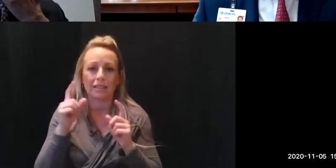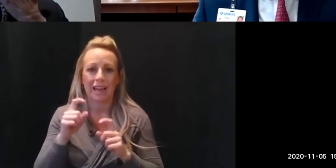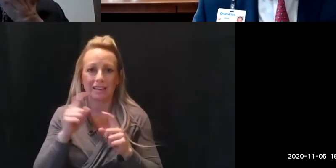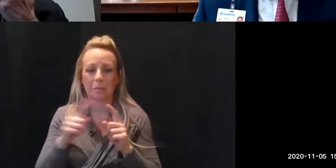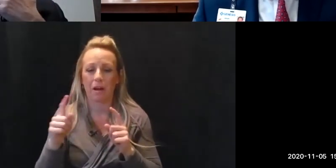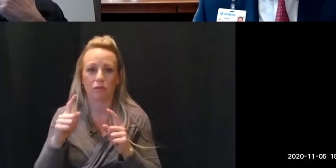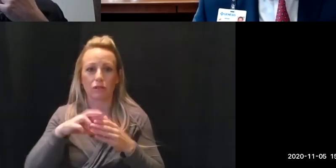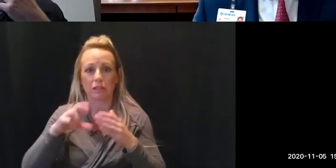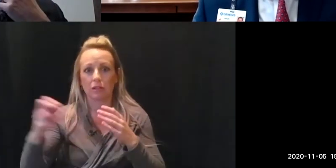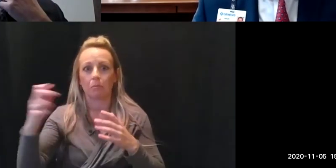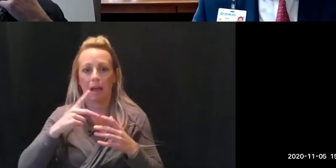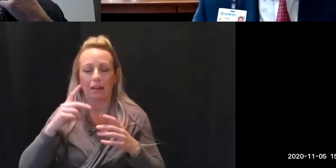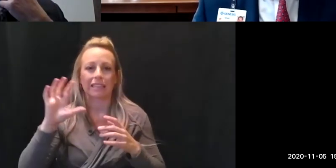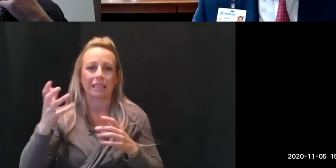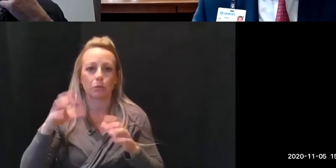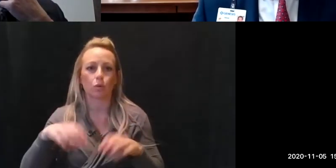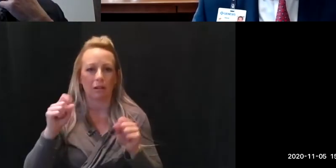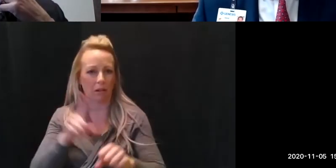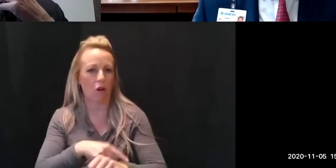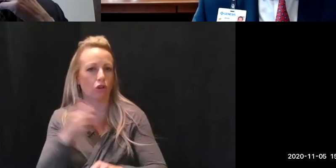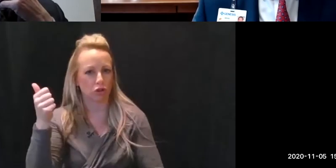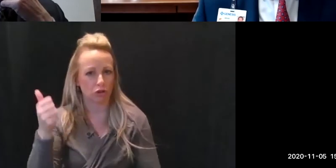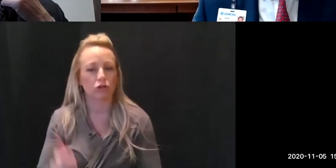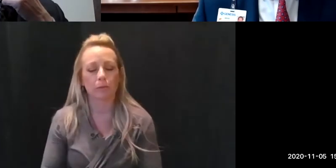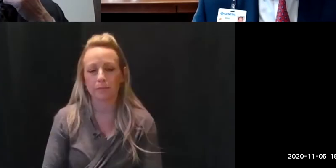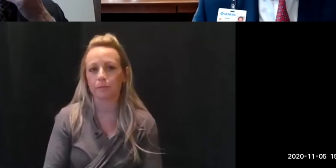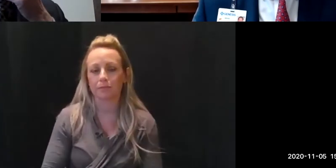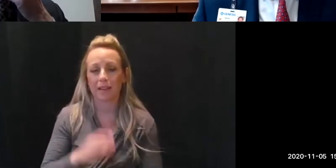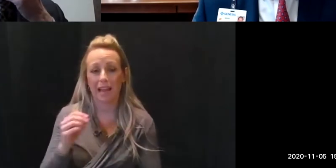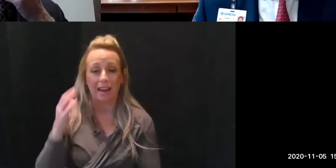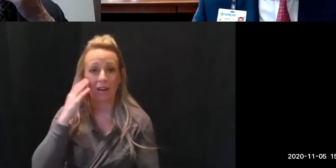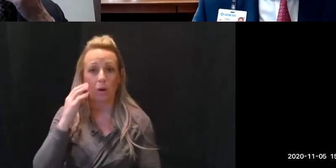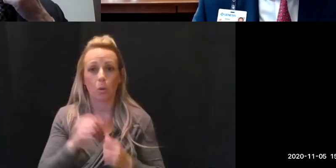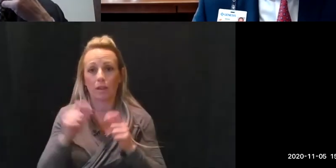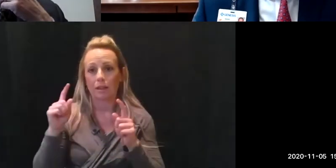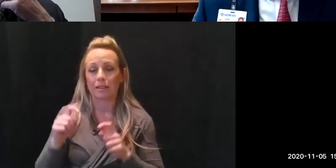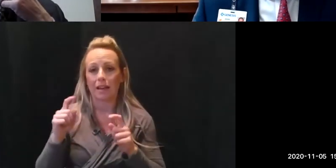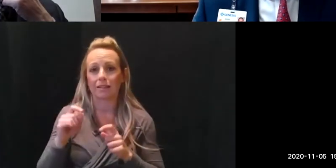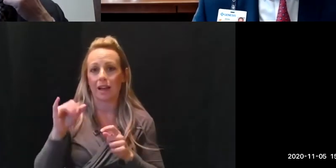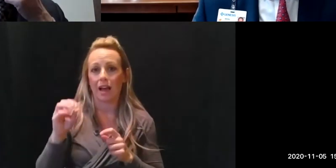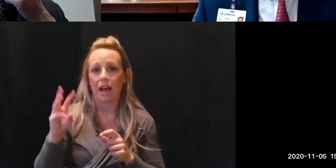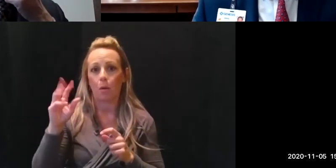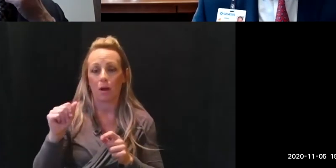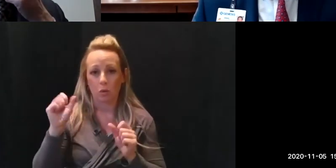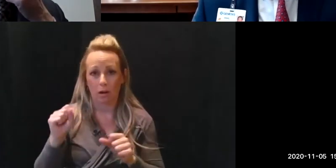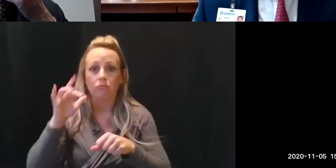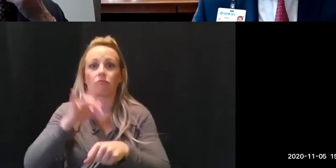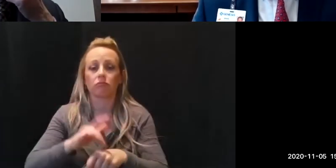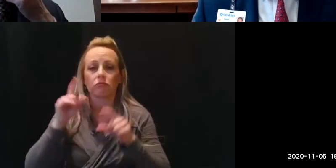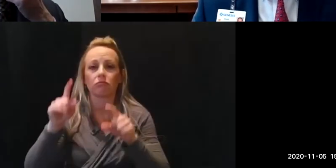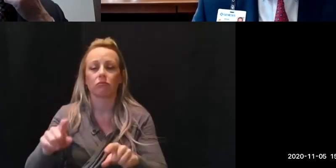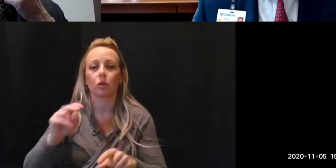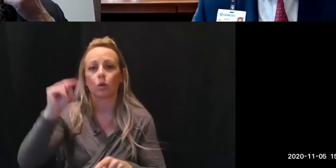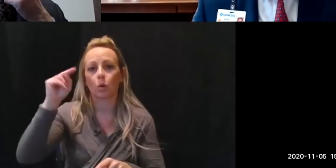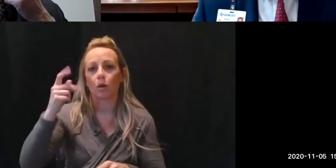results. Thank you. And we do know that with Test Iowa, they are at the brick and mortar facility now at North Park Mall, and the hours